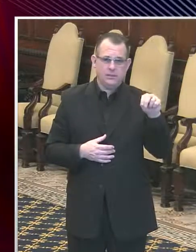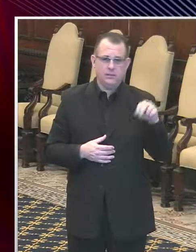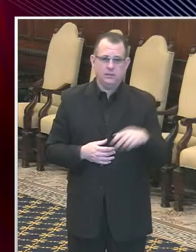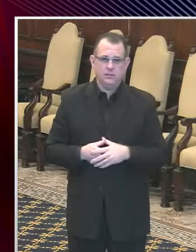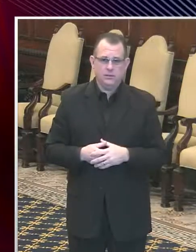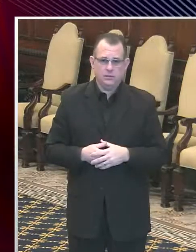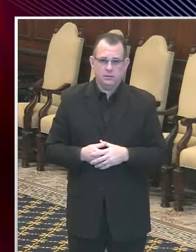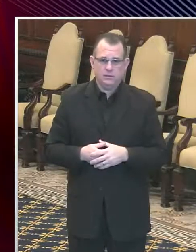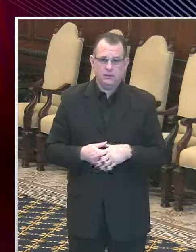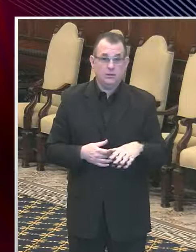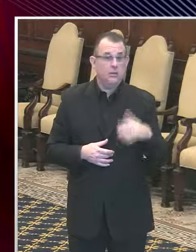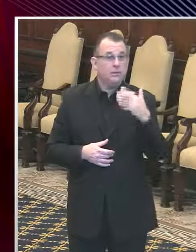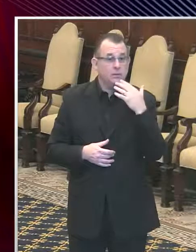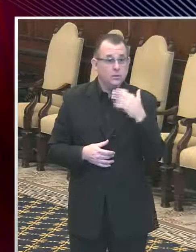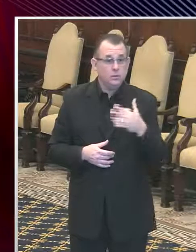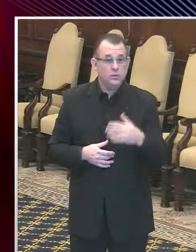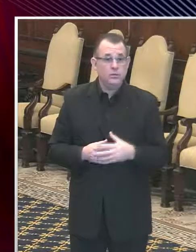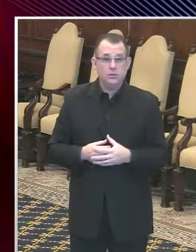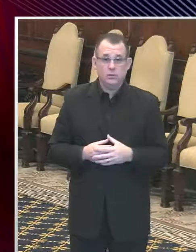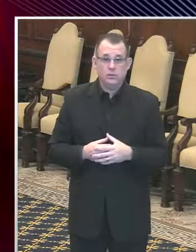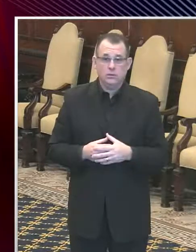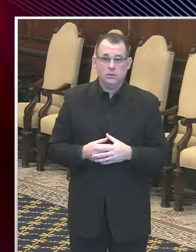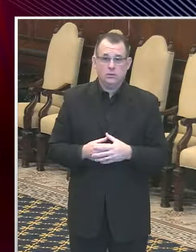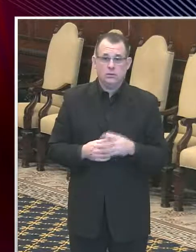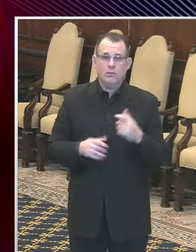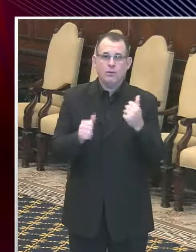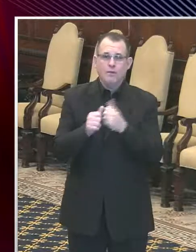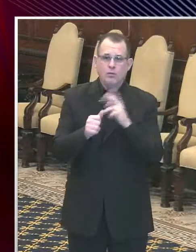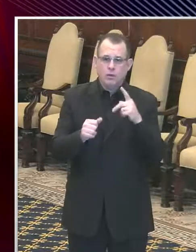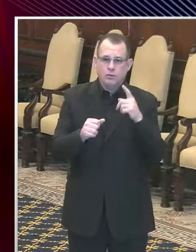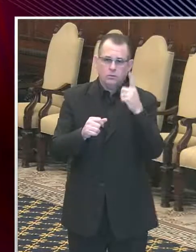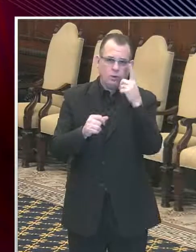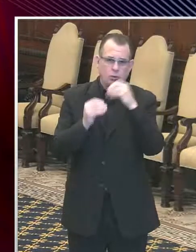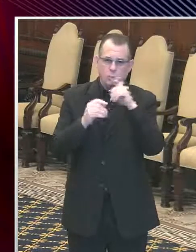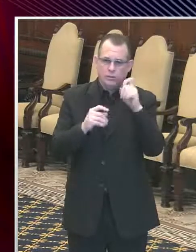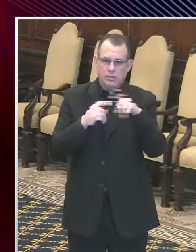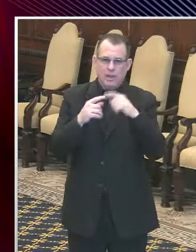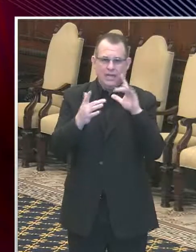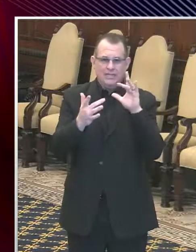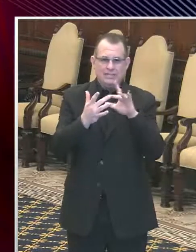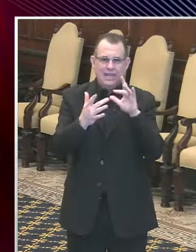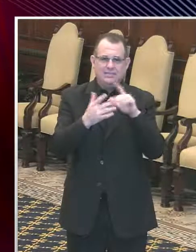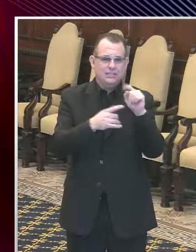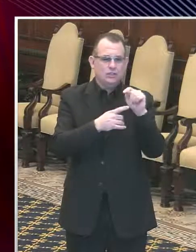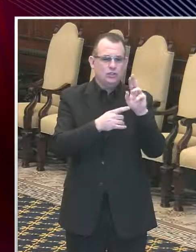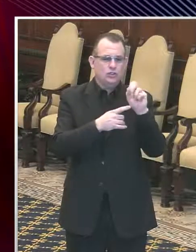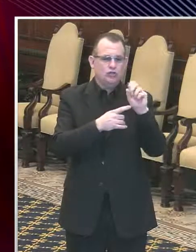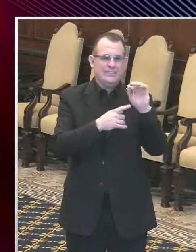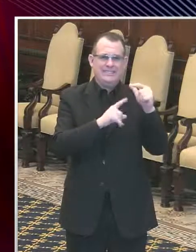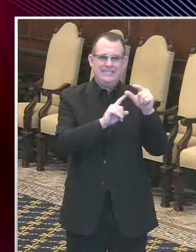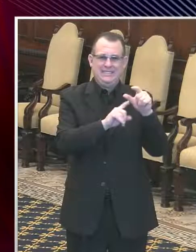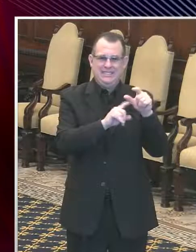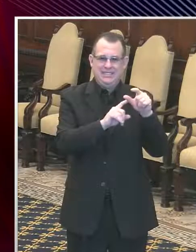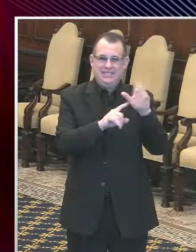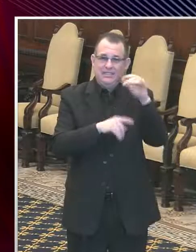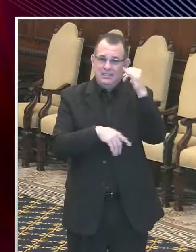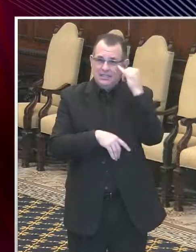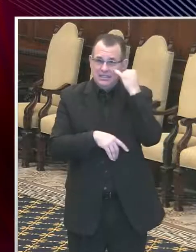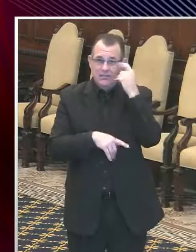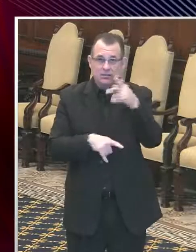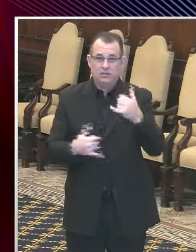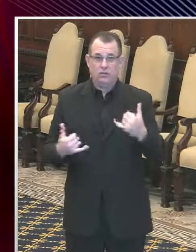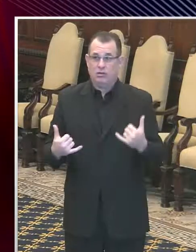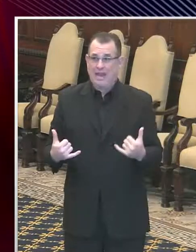Thanks so much. Just quick follow-up, one more question about contact tracing. If there are at this time any